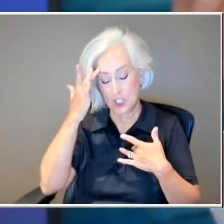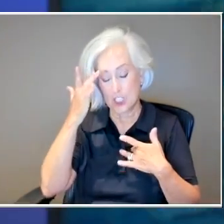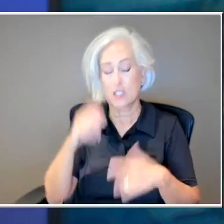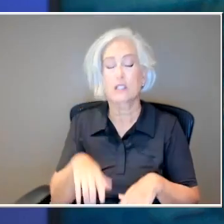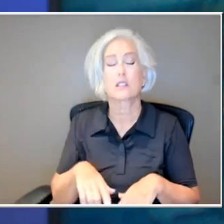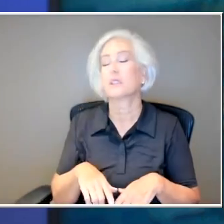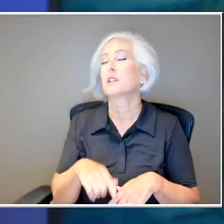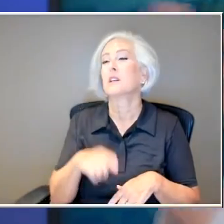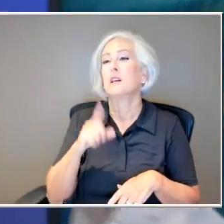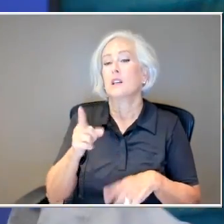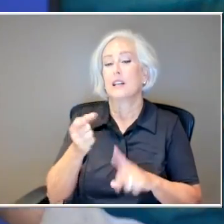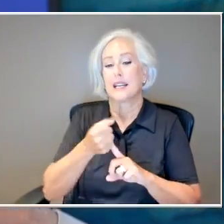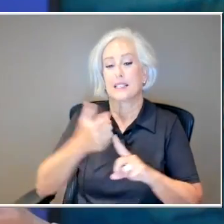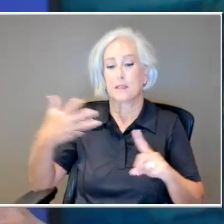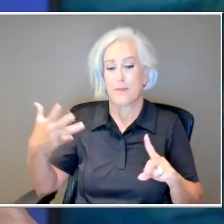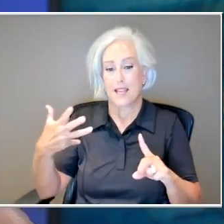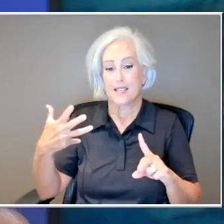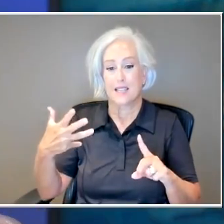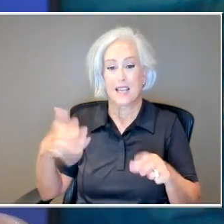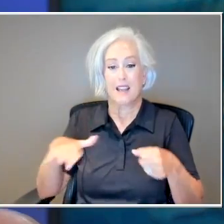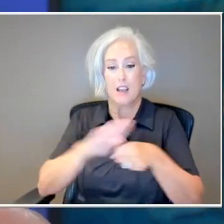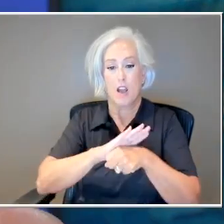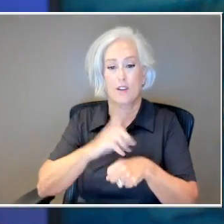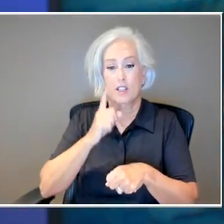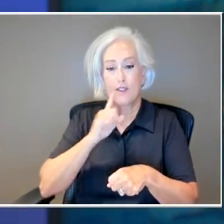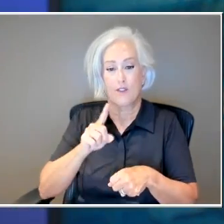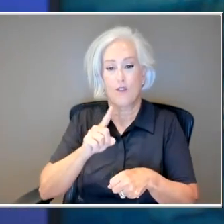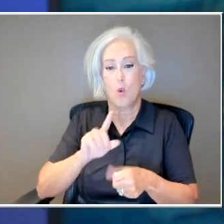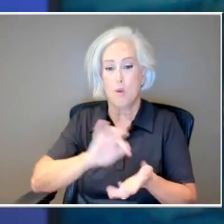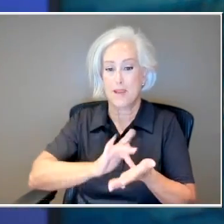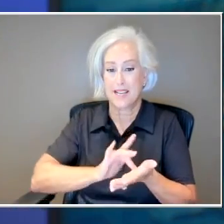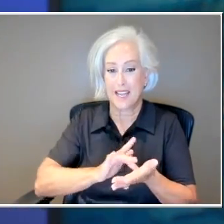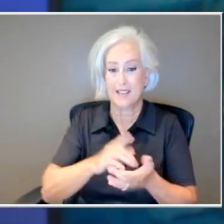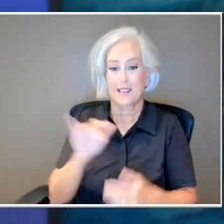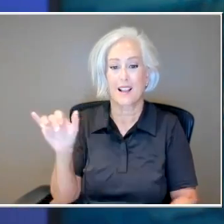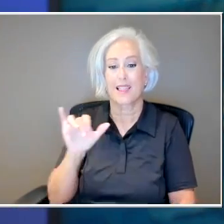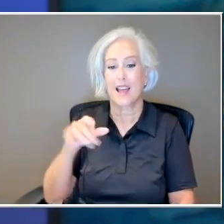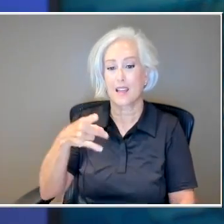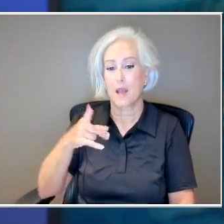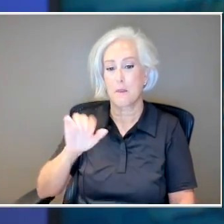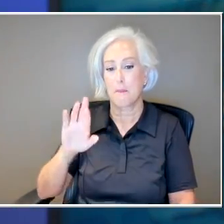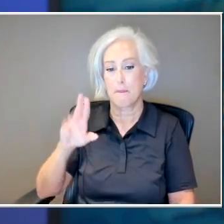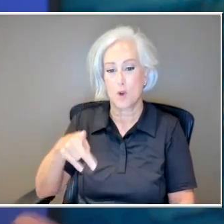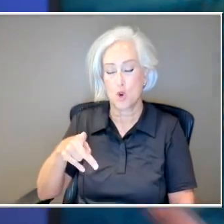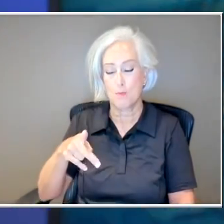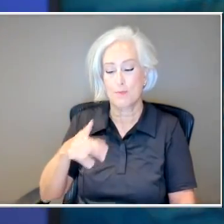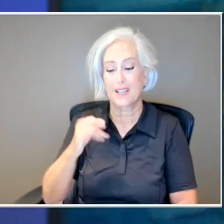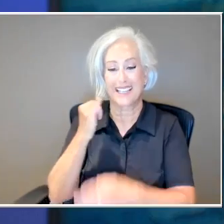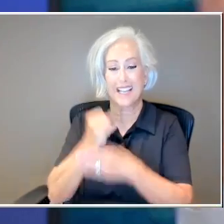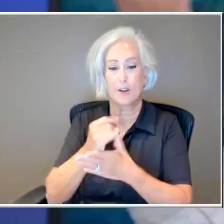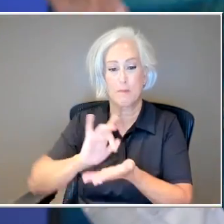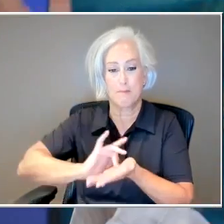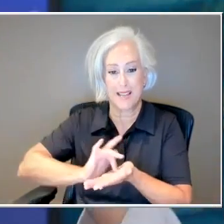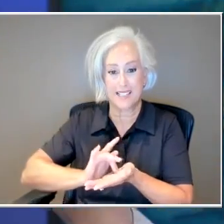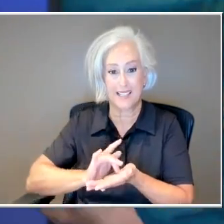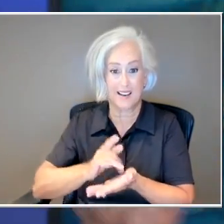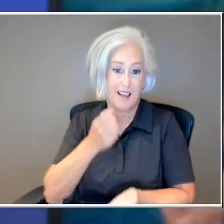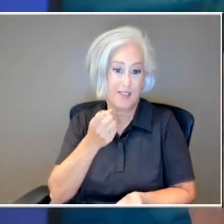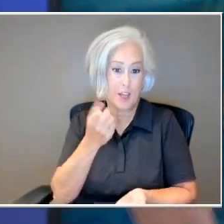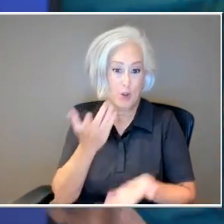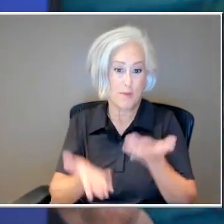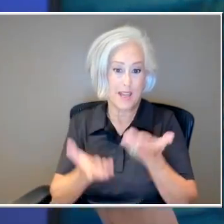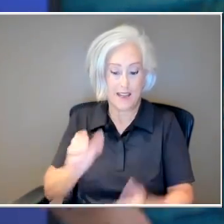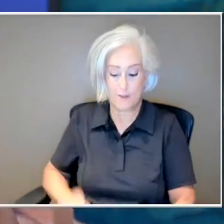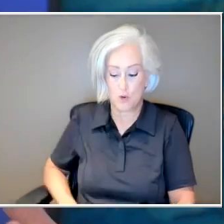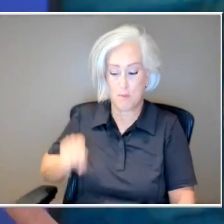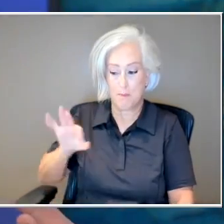like medications like a PARP inhibitor that you have to otherwise pay for out of pocket that costs thousands